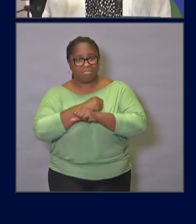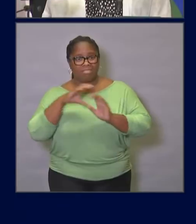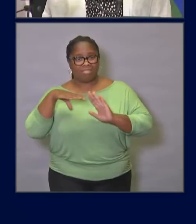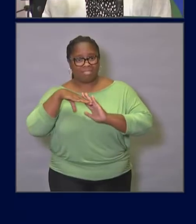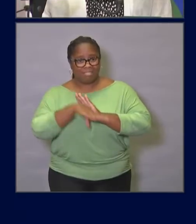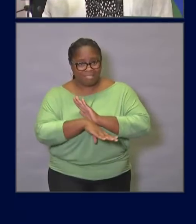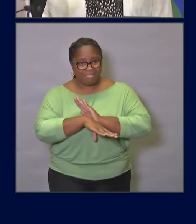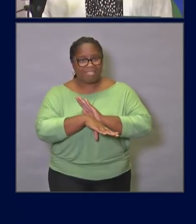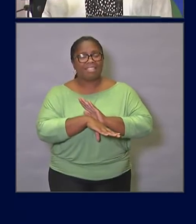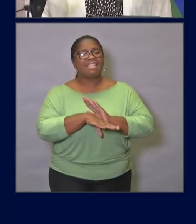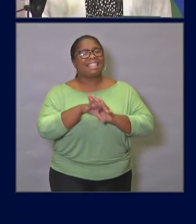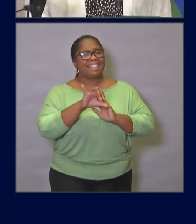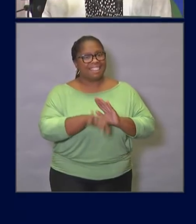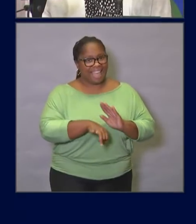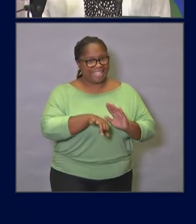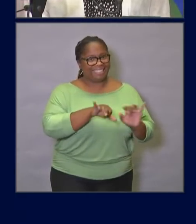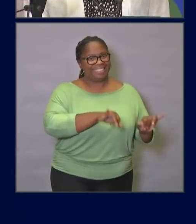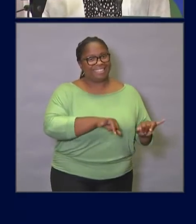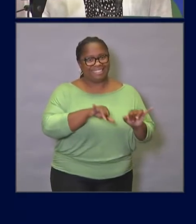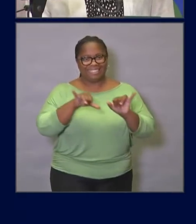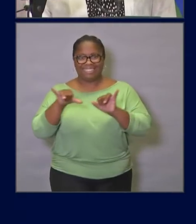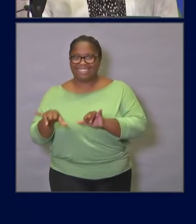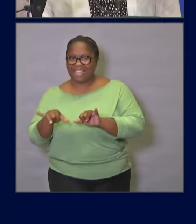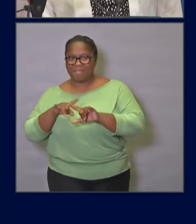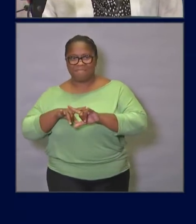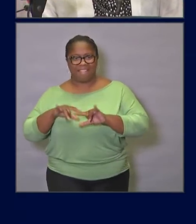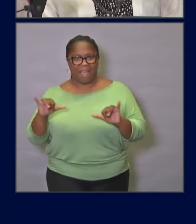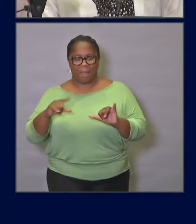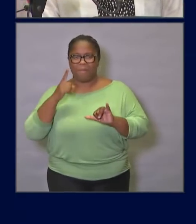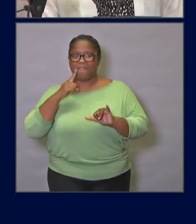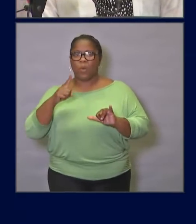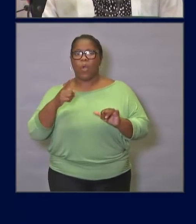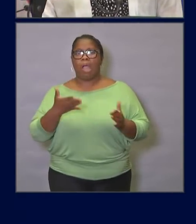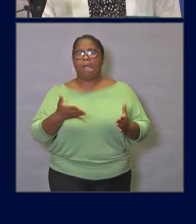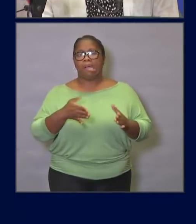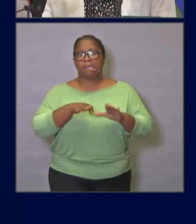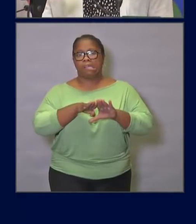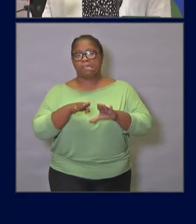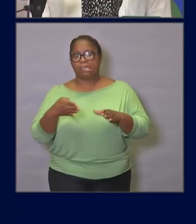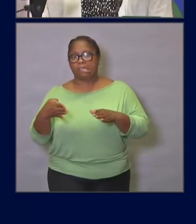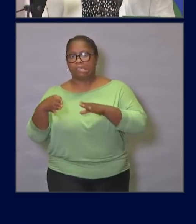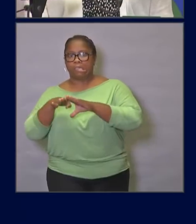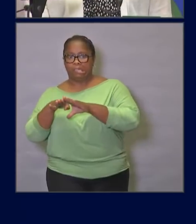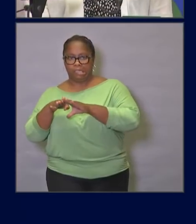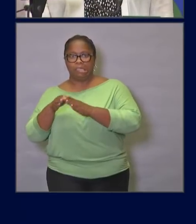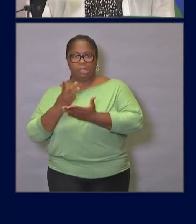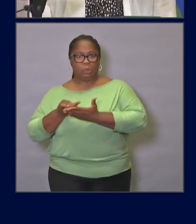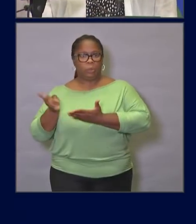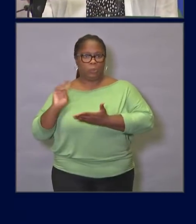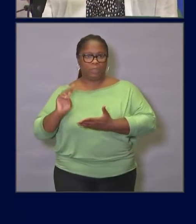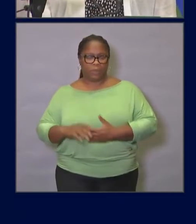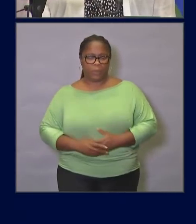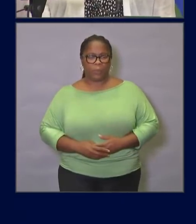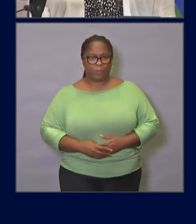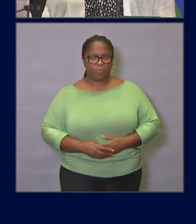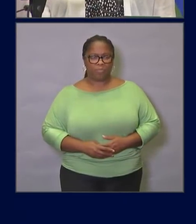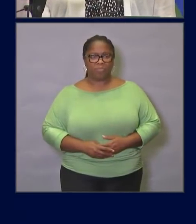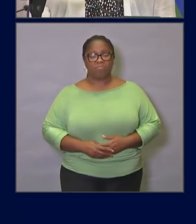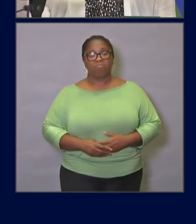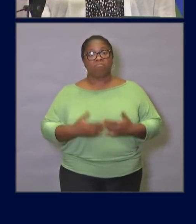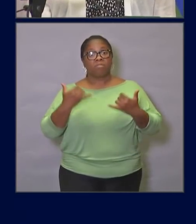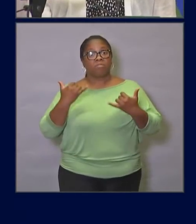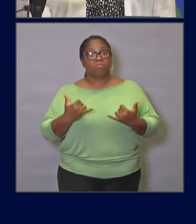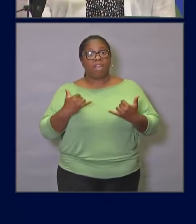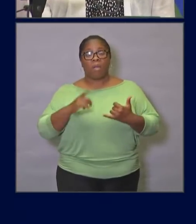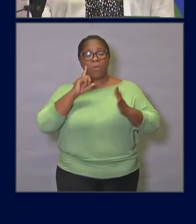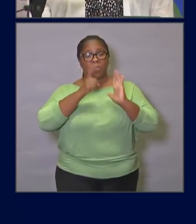coincide with the paring back of the reopening at the local and statewide level a few weeks ago. With this decline